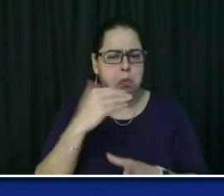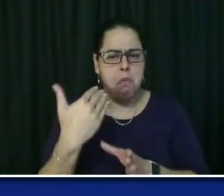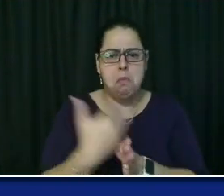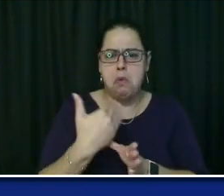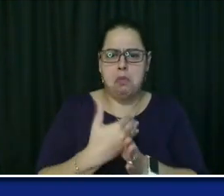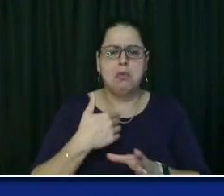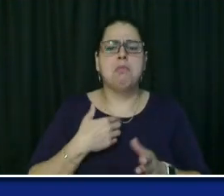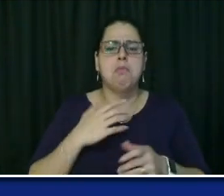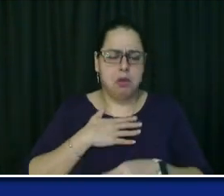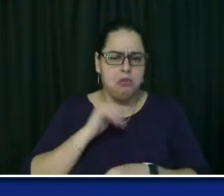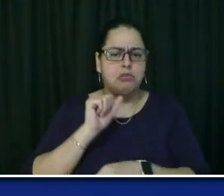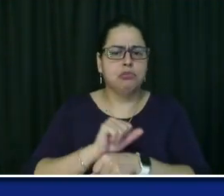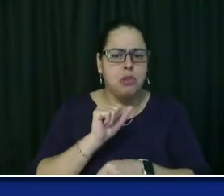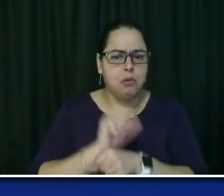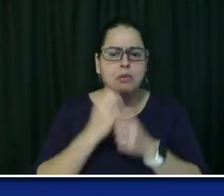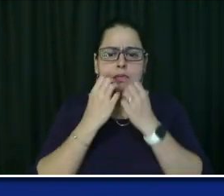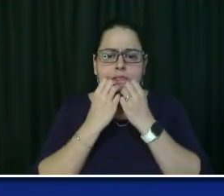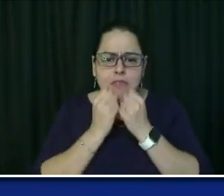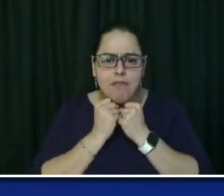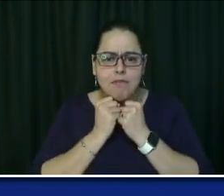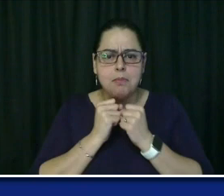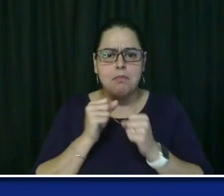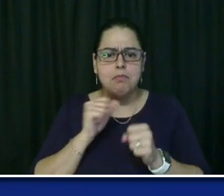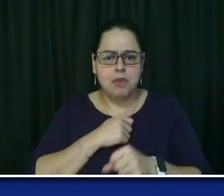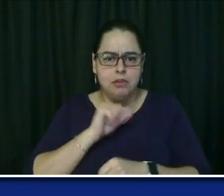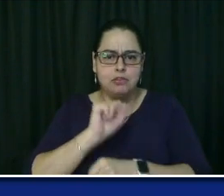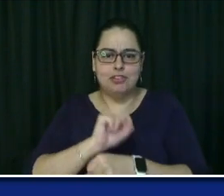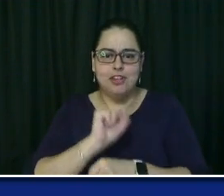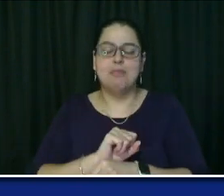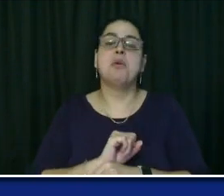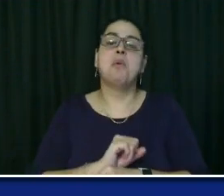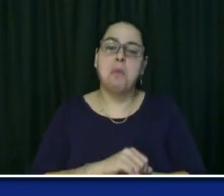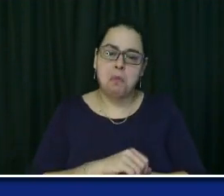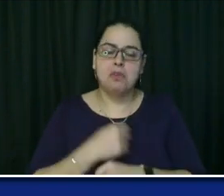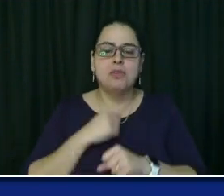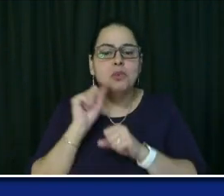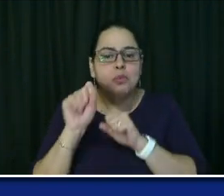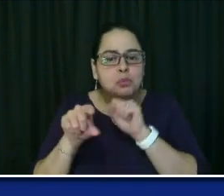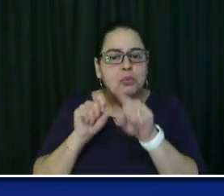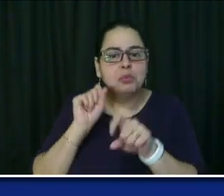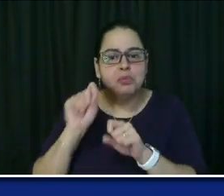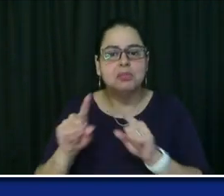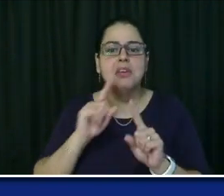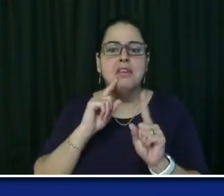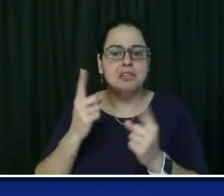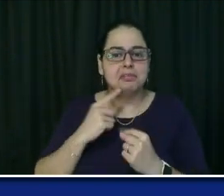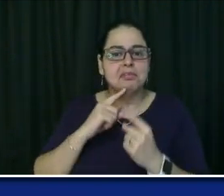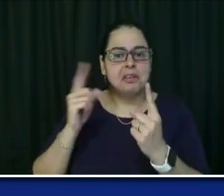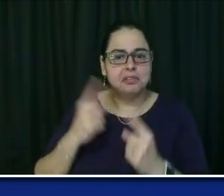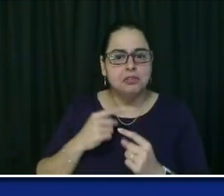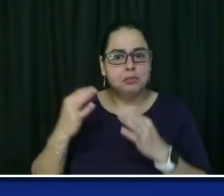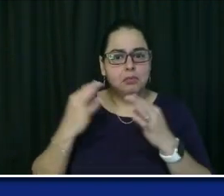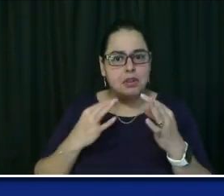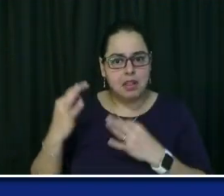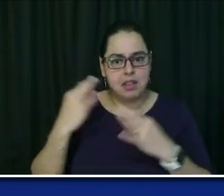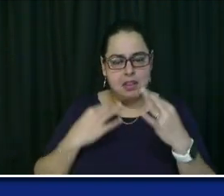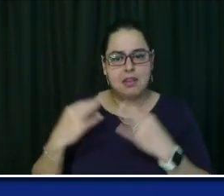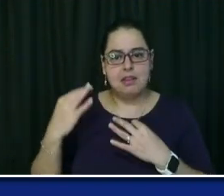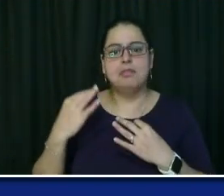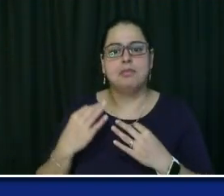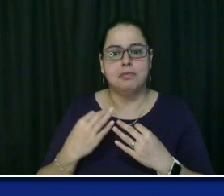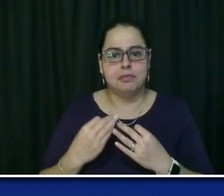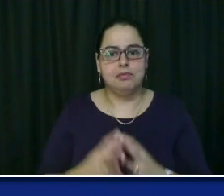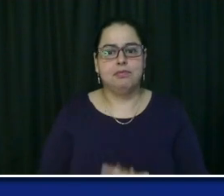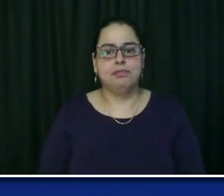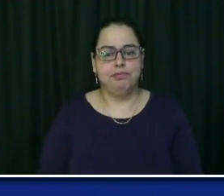After she answered my question, we then went on to talk for about 15 minutes about everything else. We didn't want to hang up. When I was done, I told her that